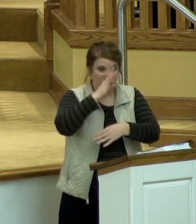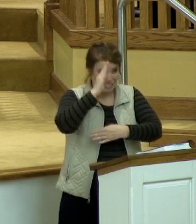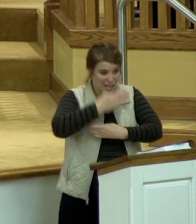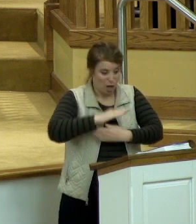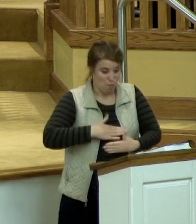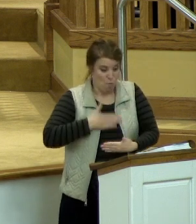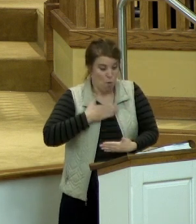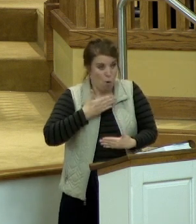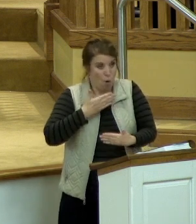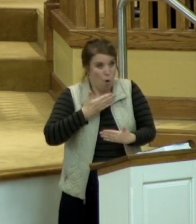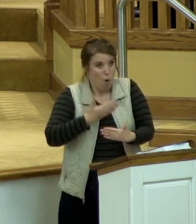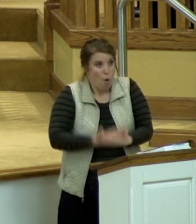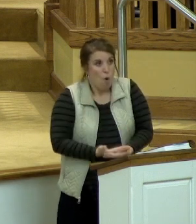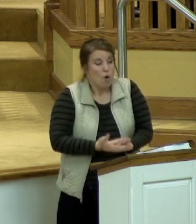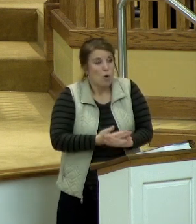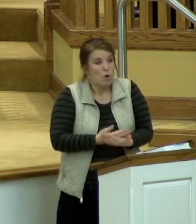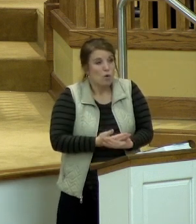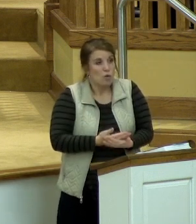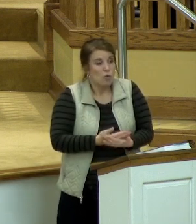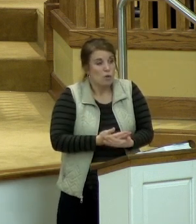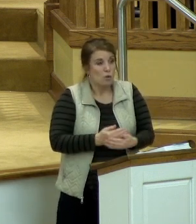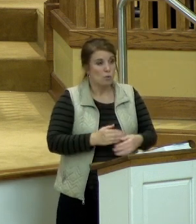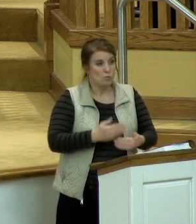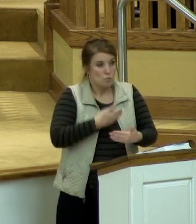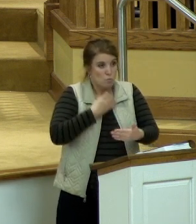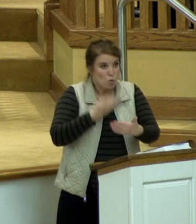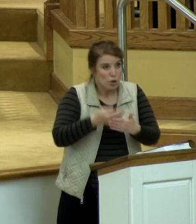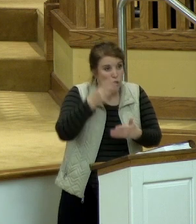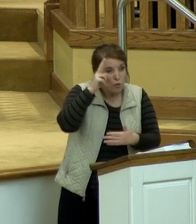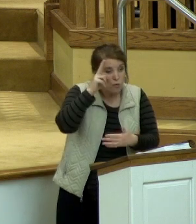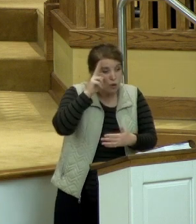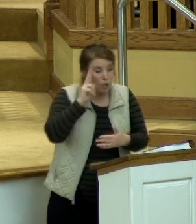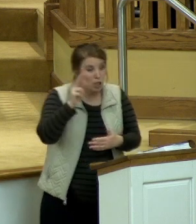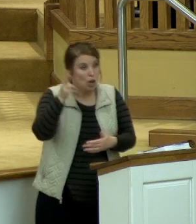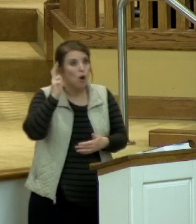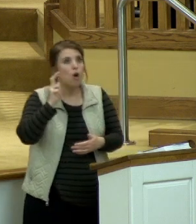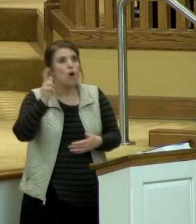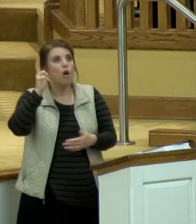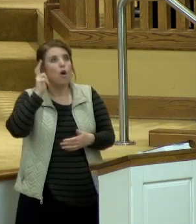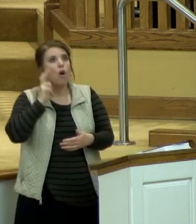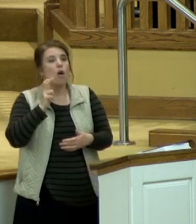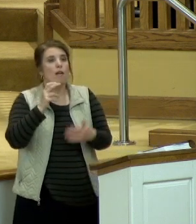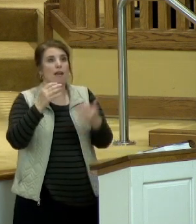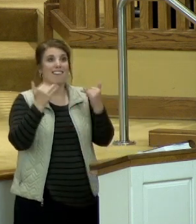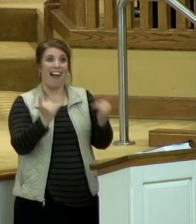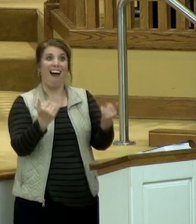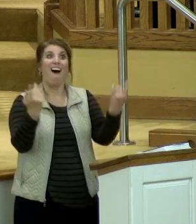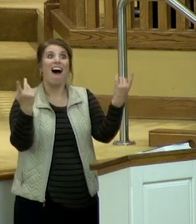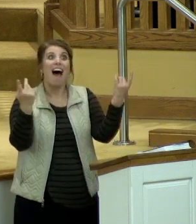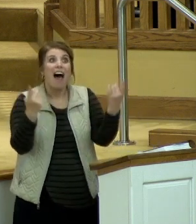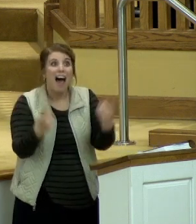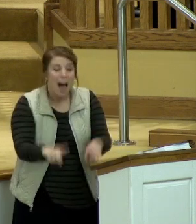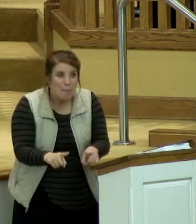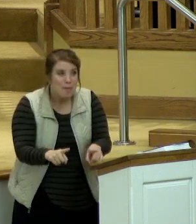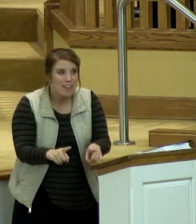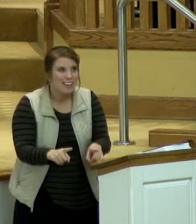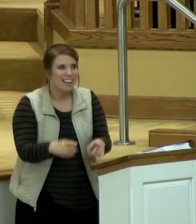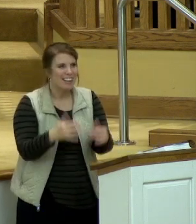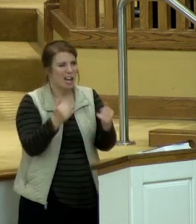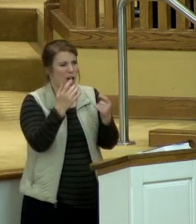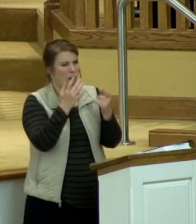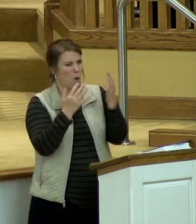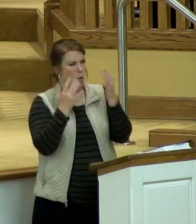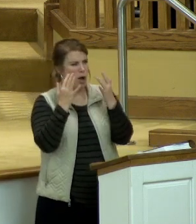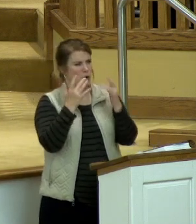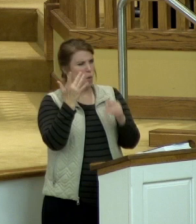born, and the baby Jesus is going to be born to a virgin. And they've heard about it for years, so I'm sure they were pondering on that. I'm sure they also wondered why Jesus was born